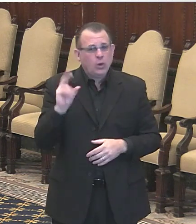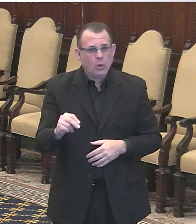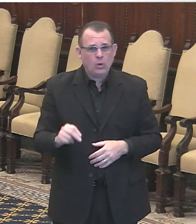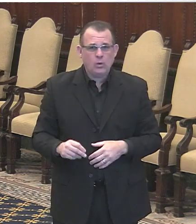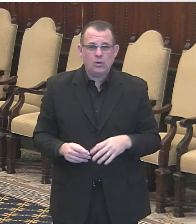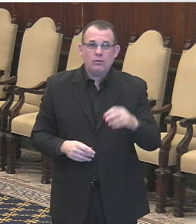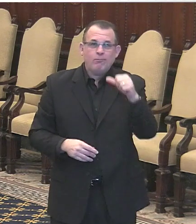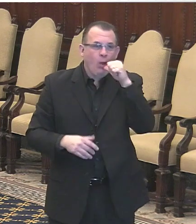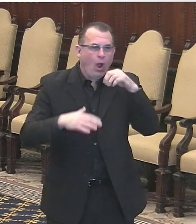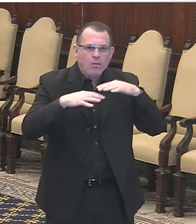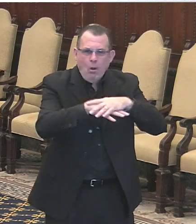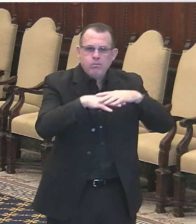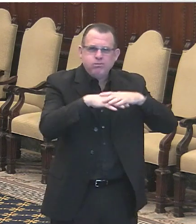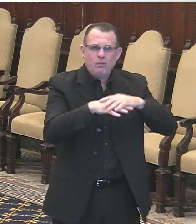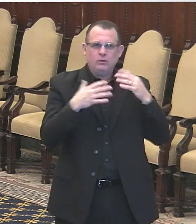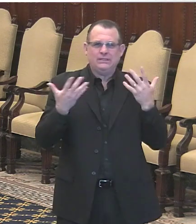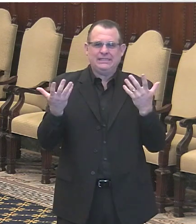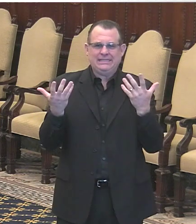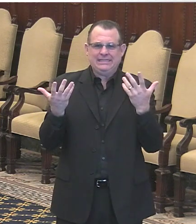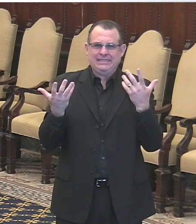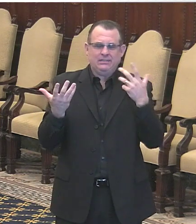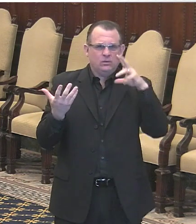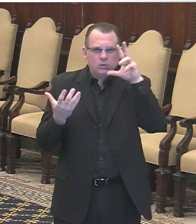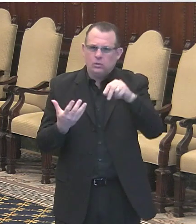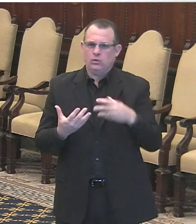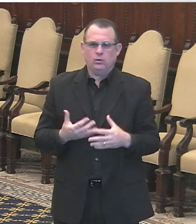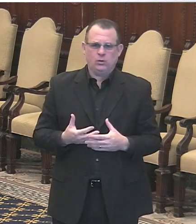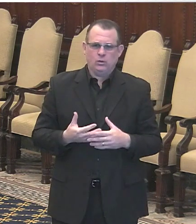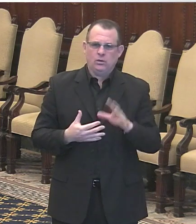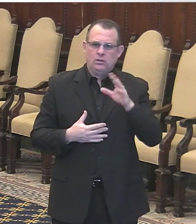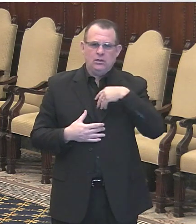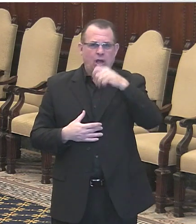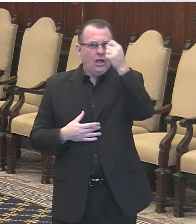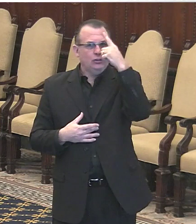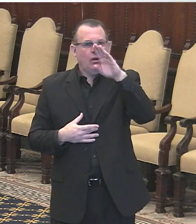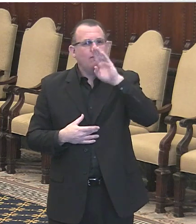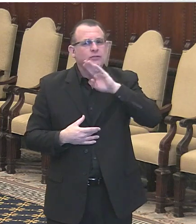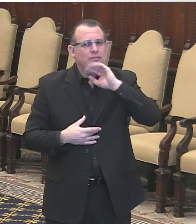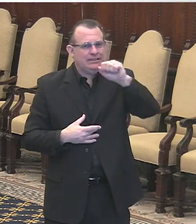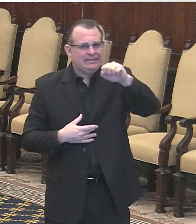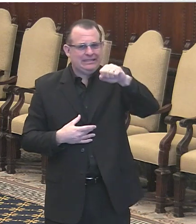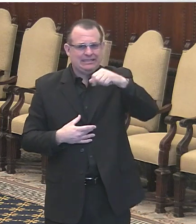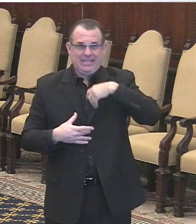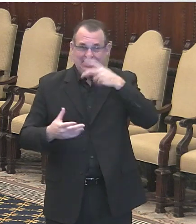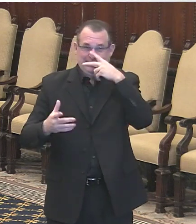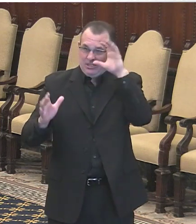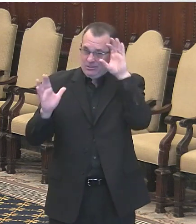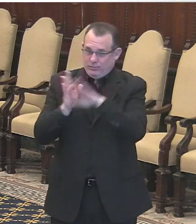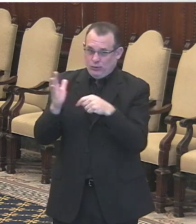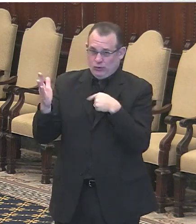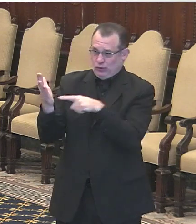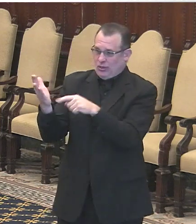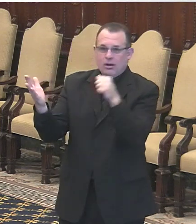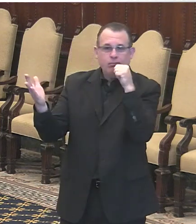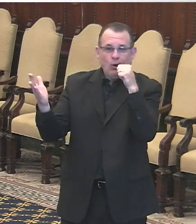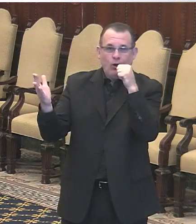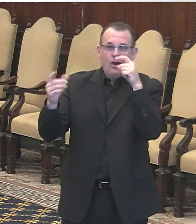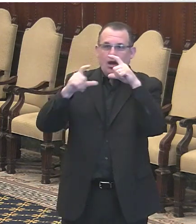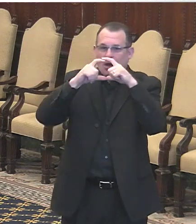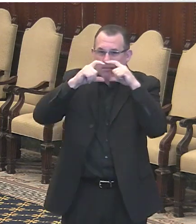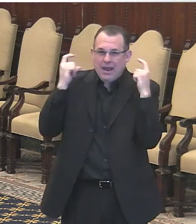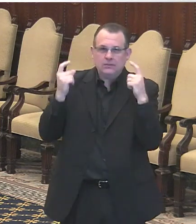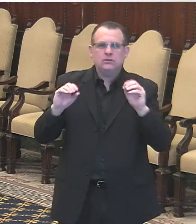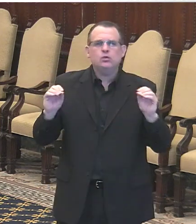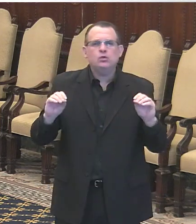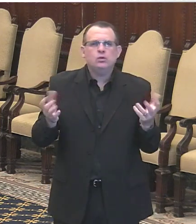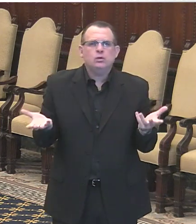have to understand that. I recognize the frustration. And again, that picture in the bar, not one person had a mask on, not one. And I think that's part of the problem.